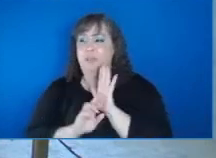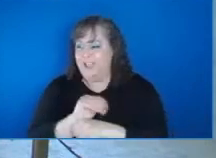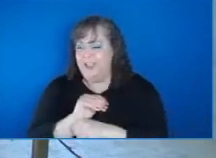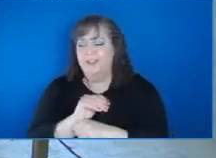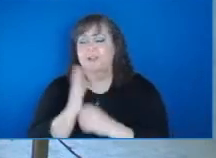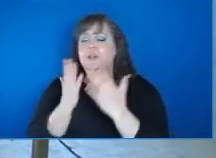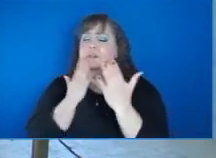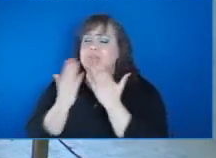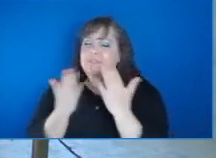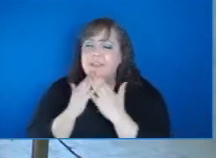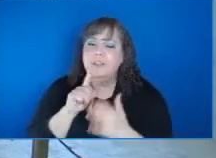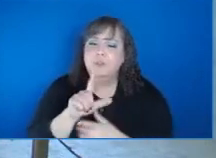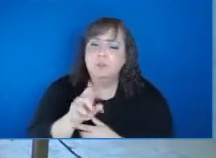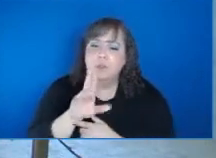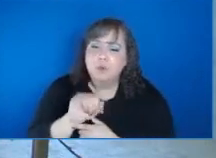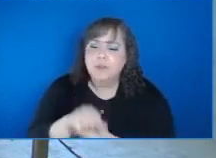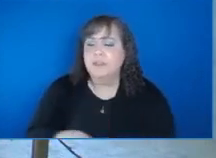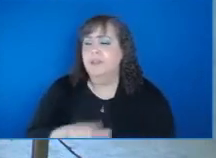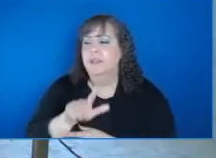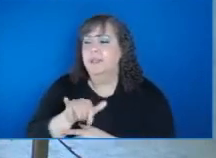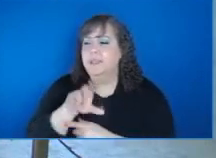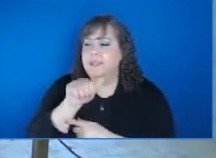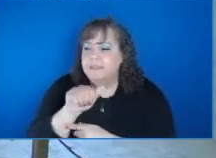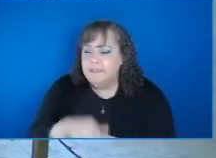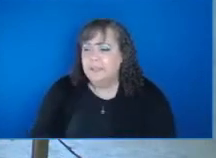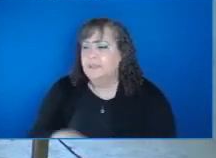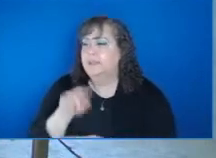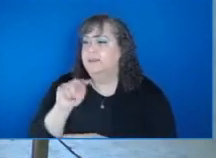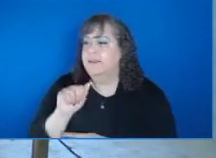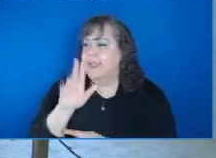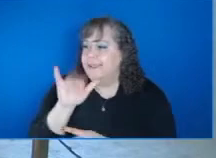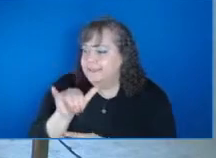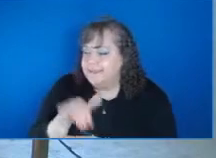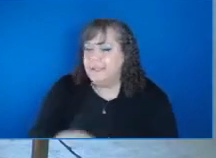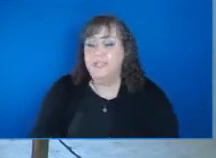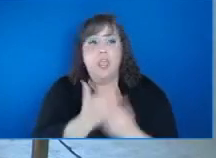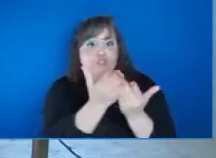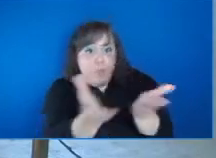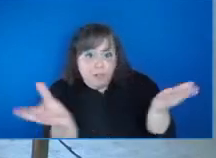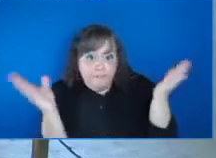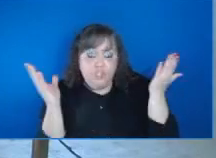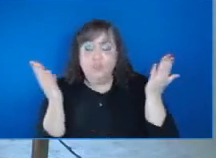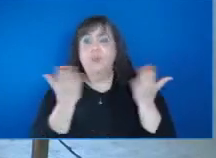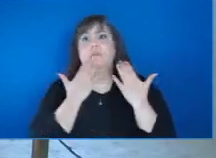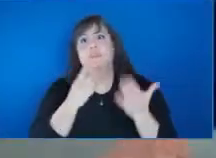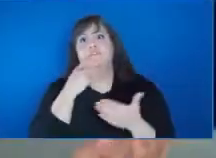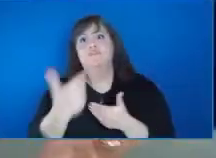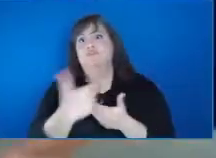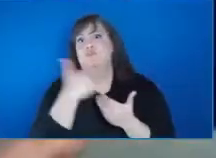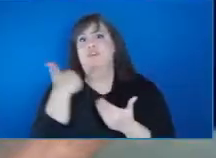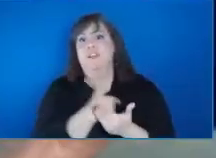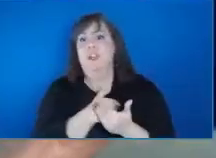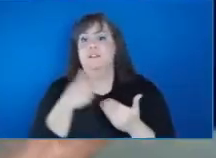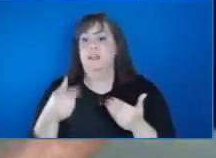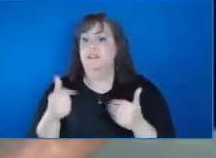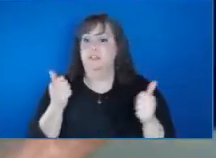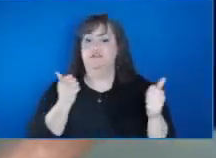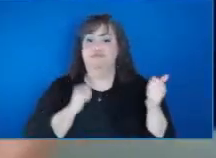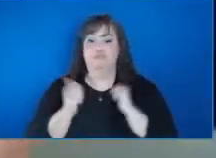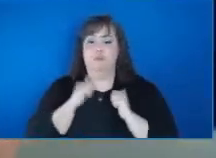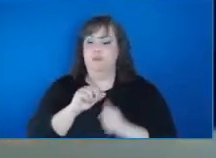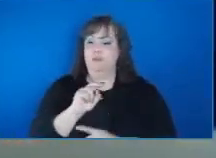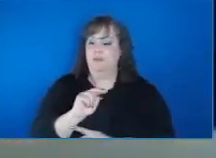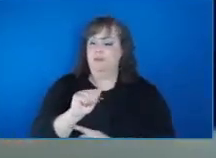Lori, Lisa, Nancy, we'll let you, and to all of you. Thank you for joining us. This show, NASA Science Live,